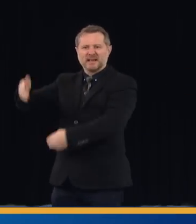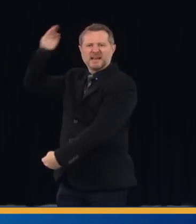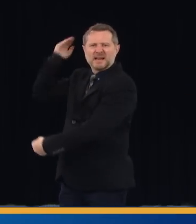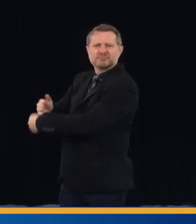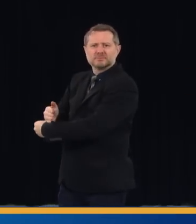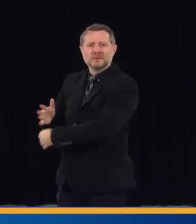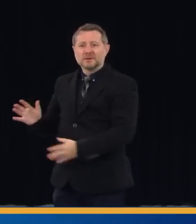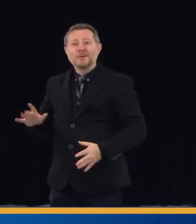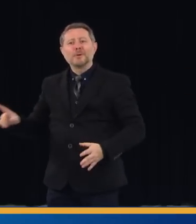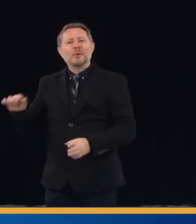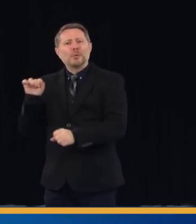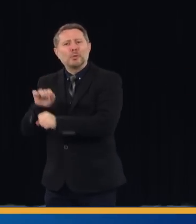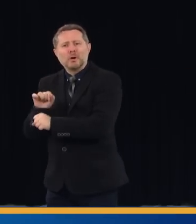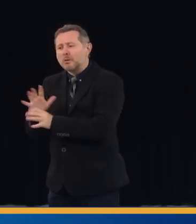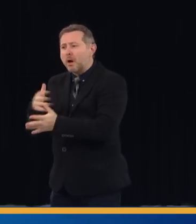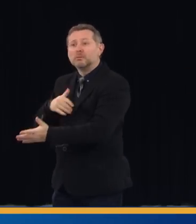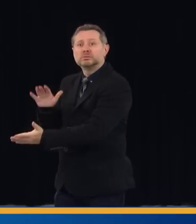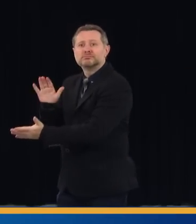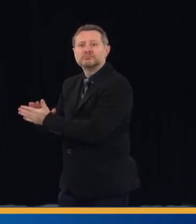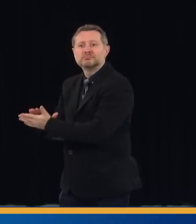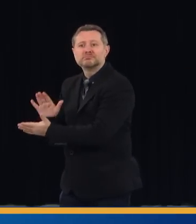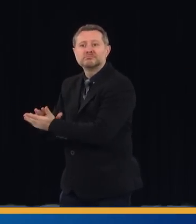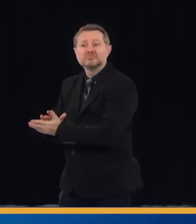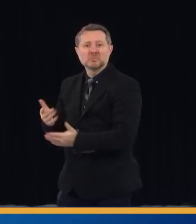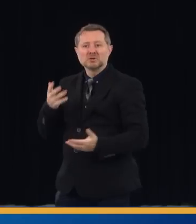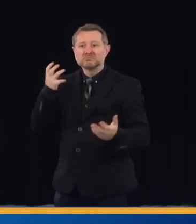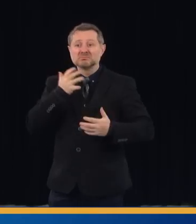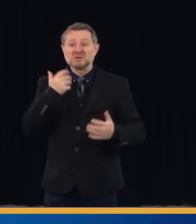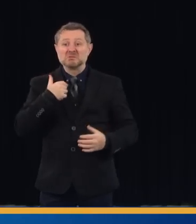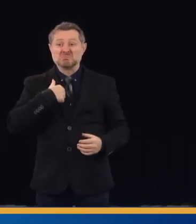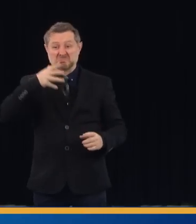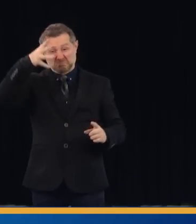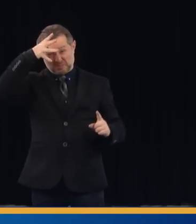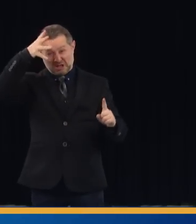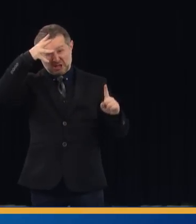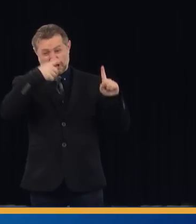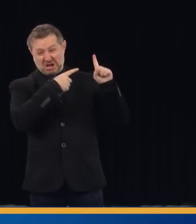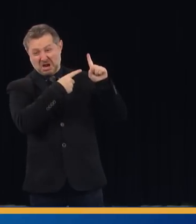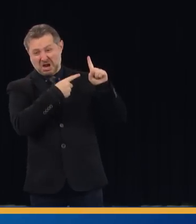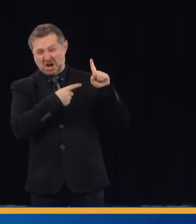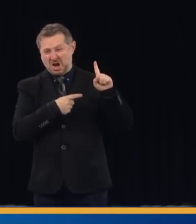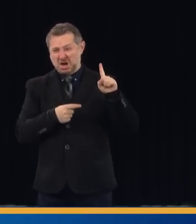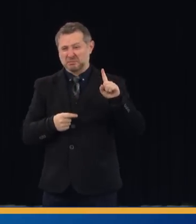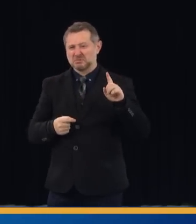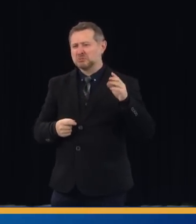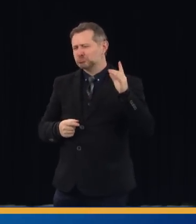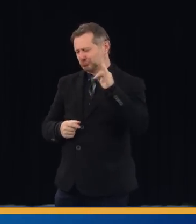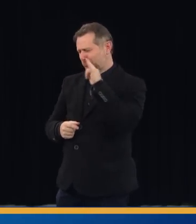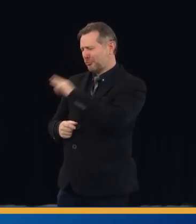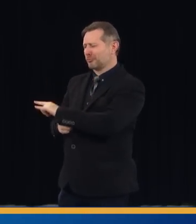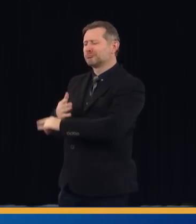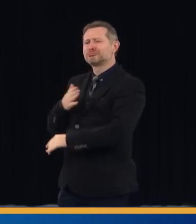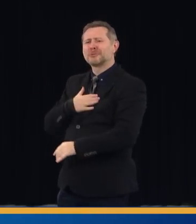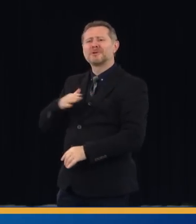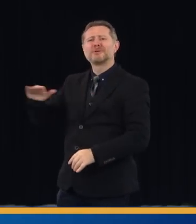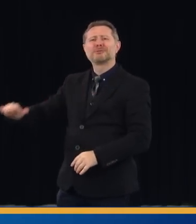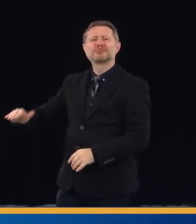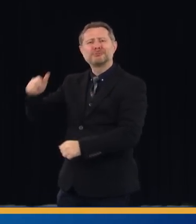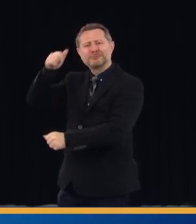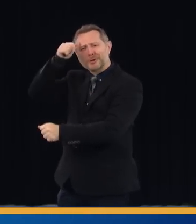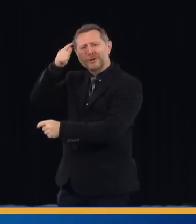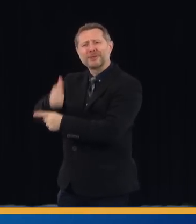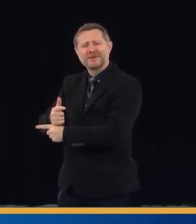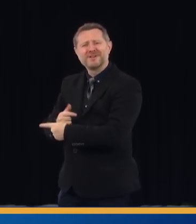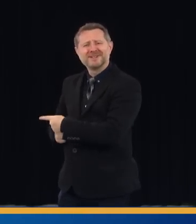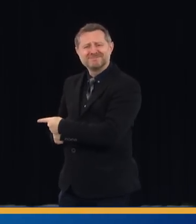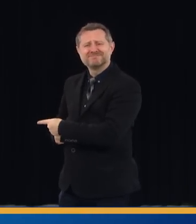Kudos to him. My pop would be proud. I love you, little brother. And even though this isn't